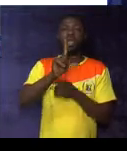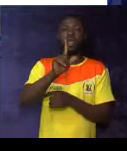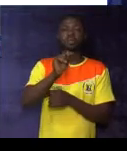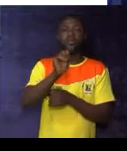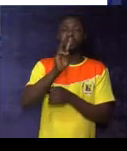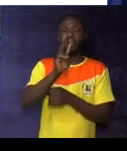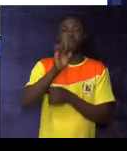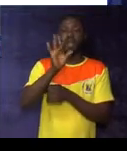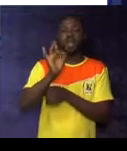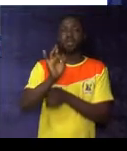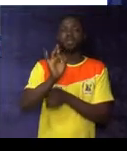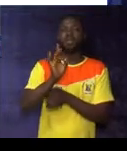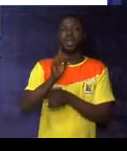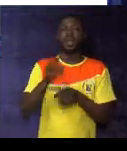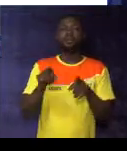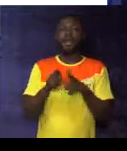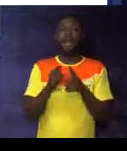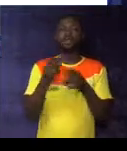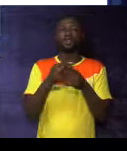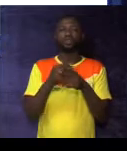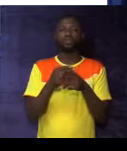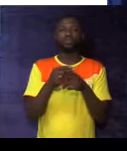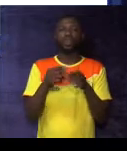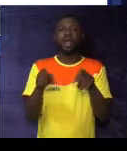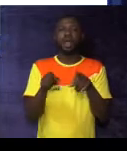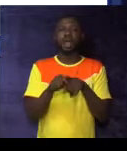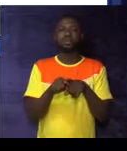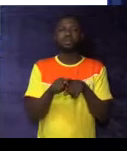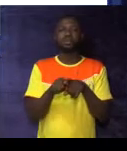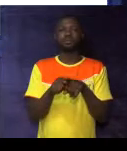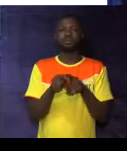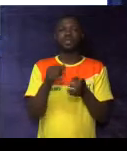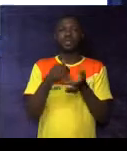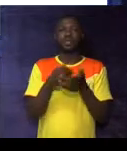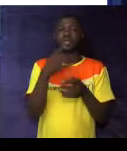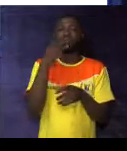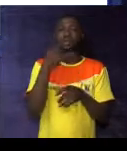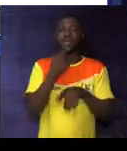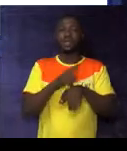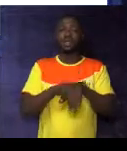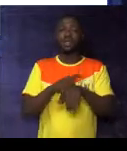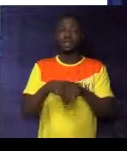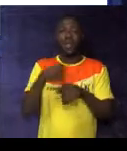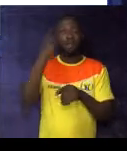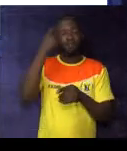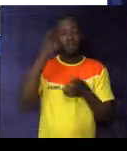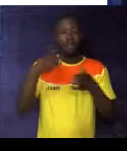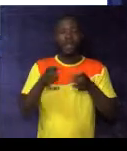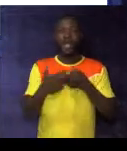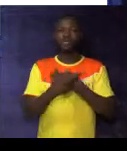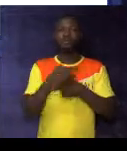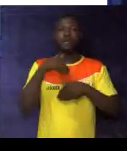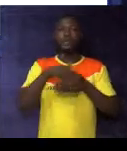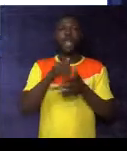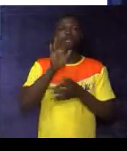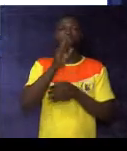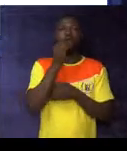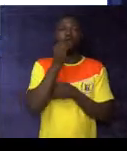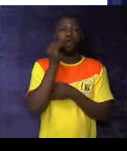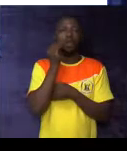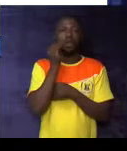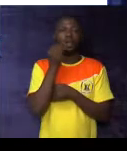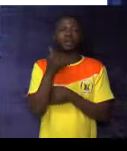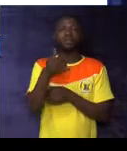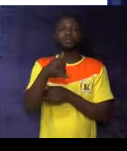switched to LTV8 as soon as it was the time for the classroom in